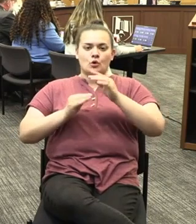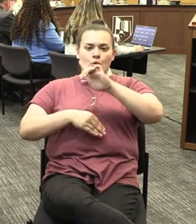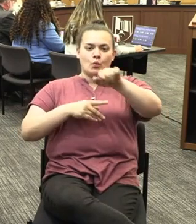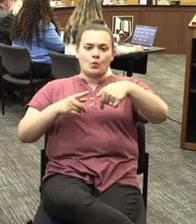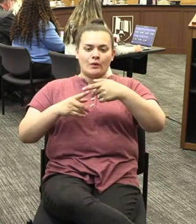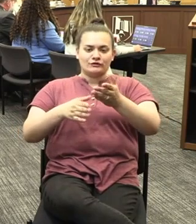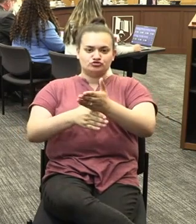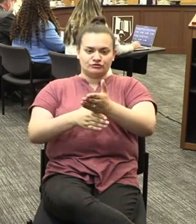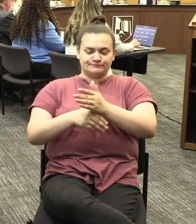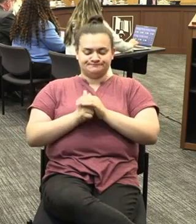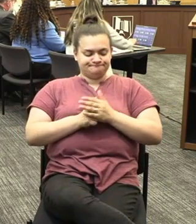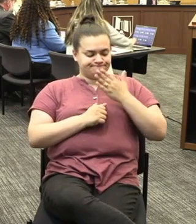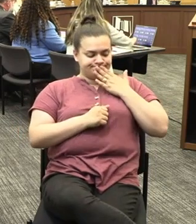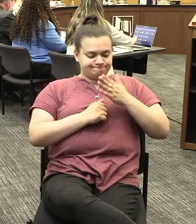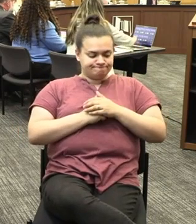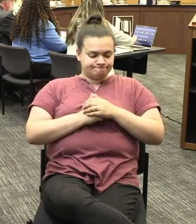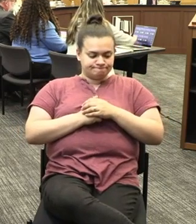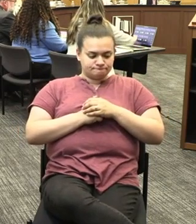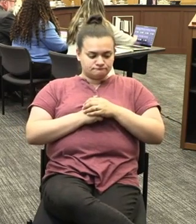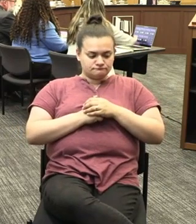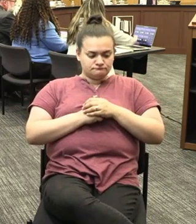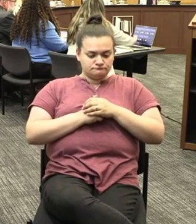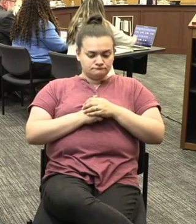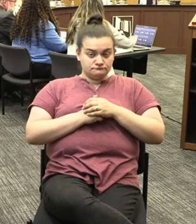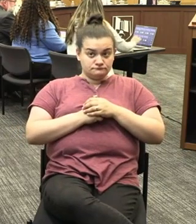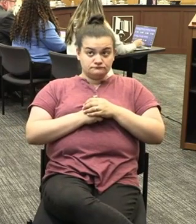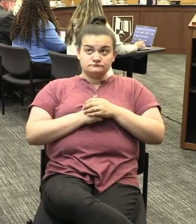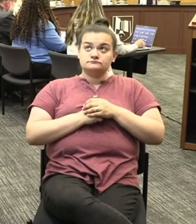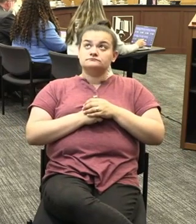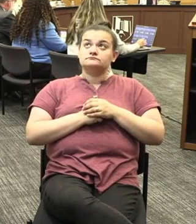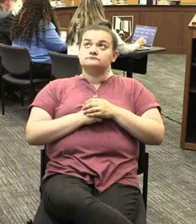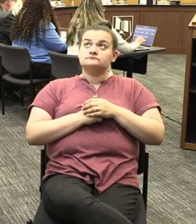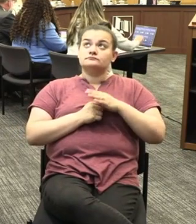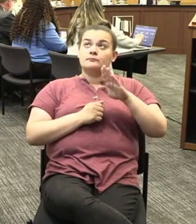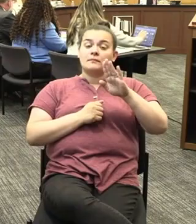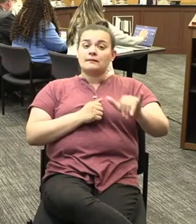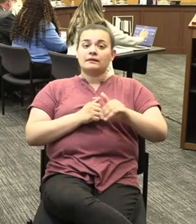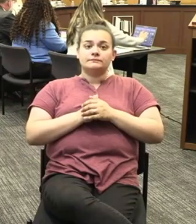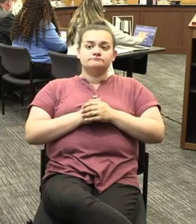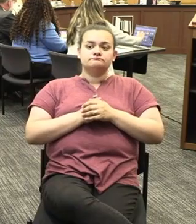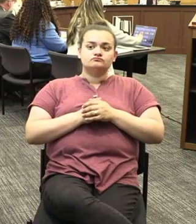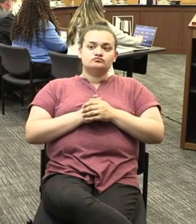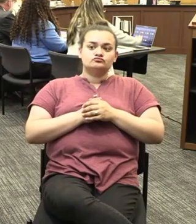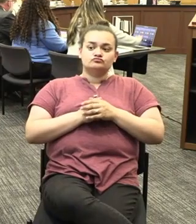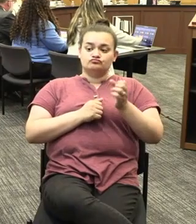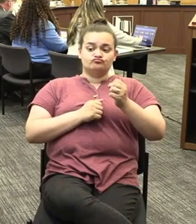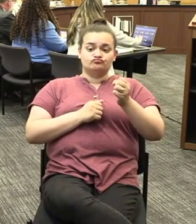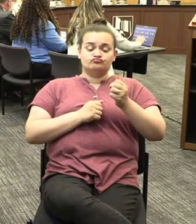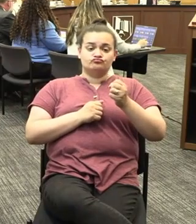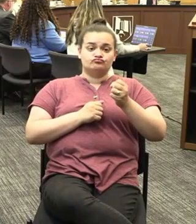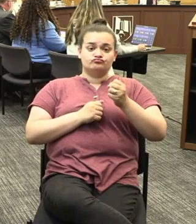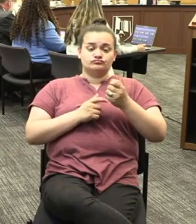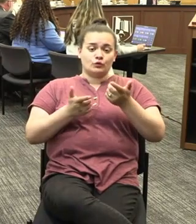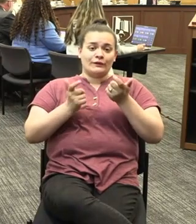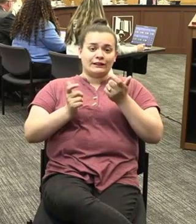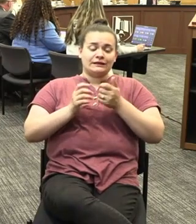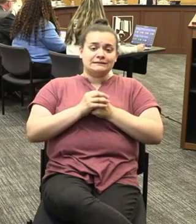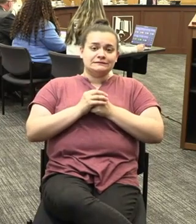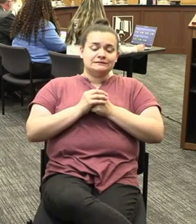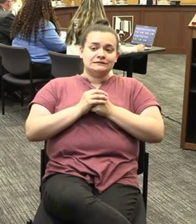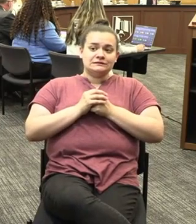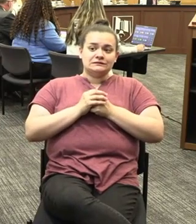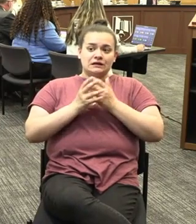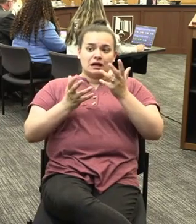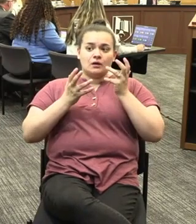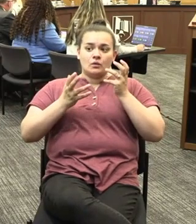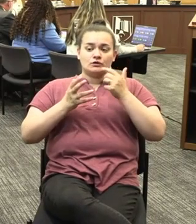Thank you. Love it. Trustee Bottomley. Yeah, just quickly, I want